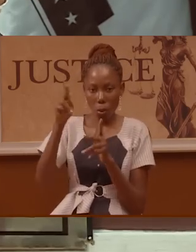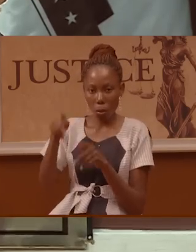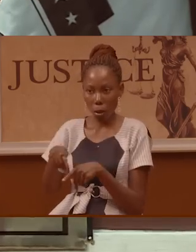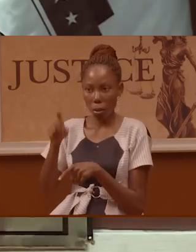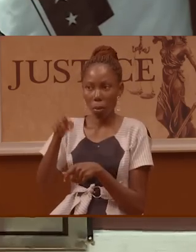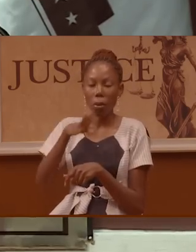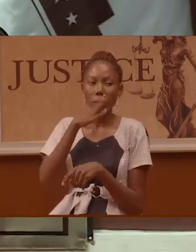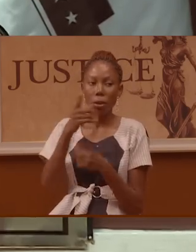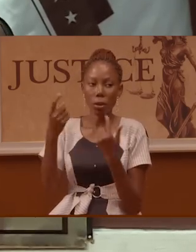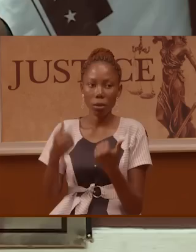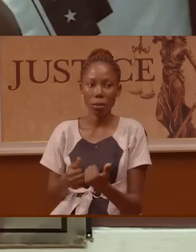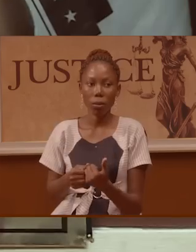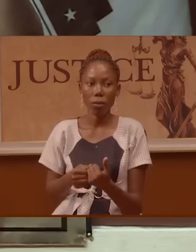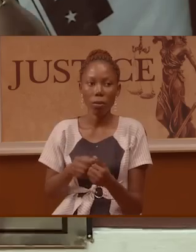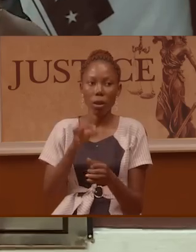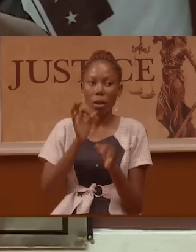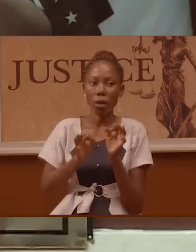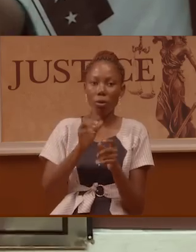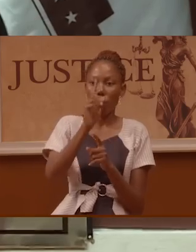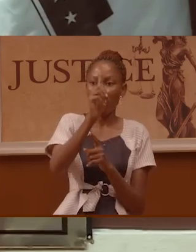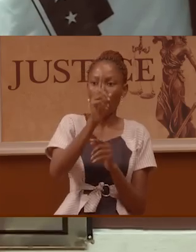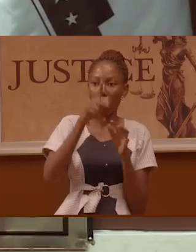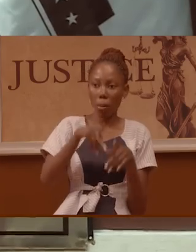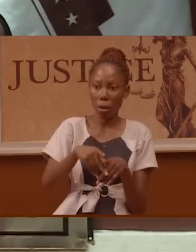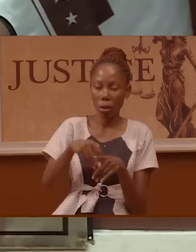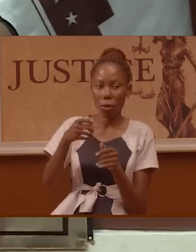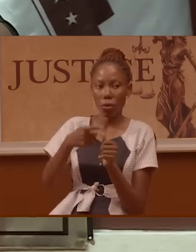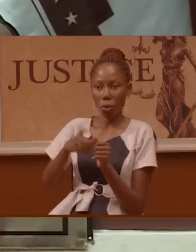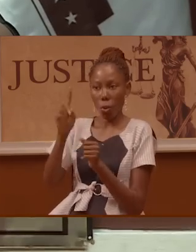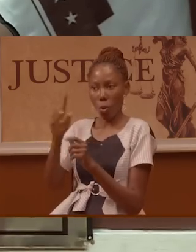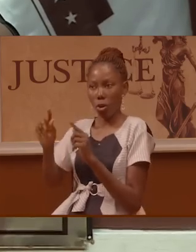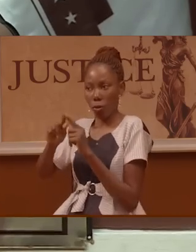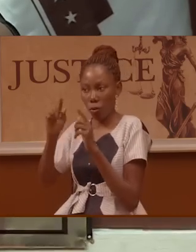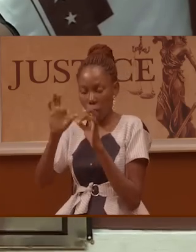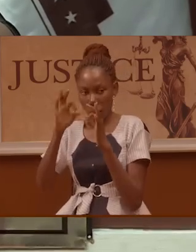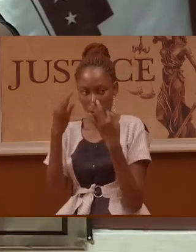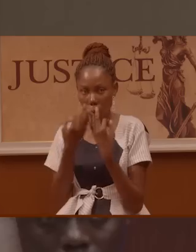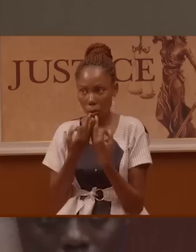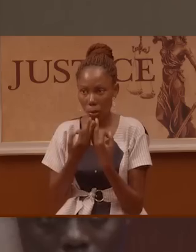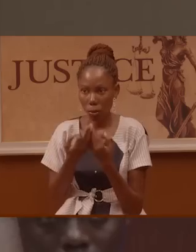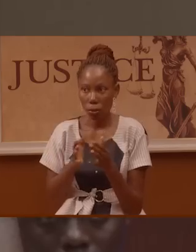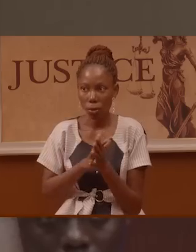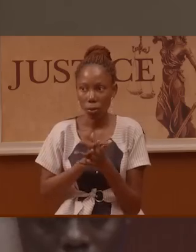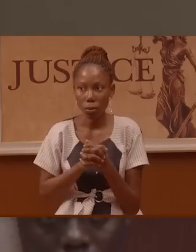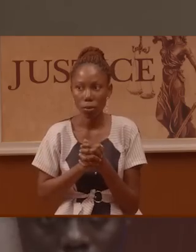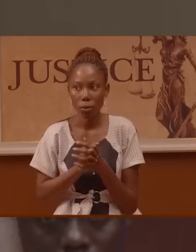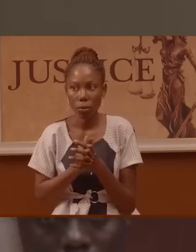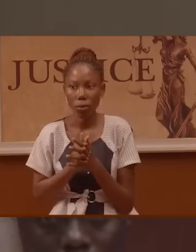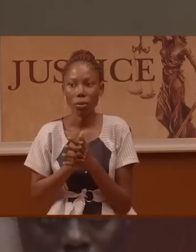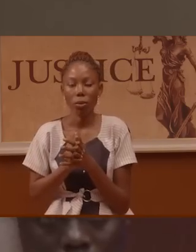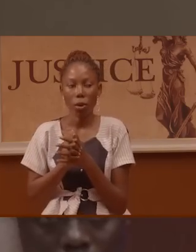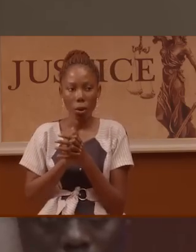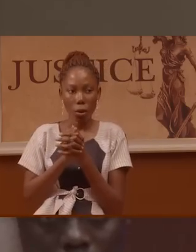court. Yeah. Even if it's just one person from each wing. I don't know that I'm making sense. I got your